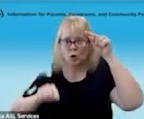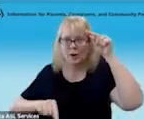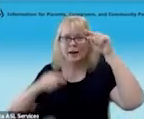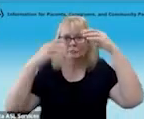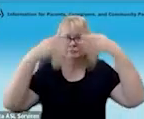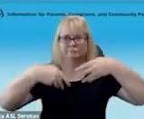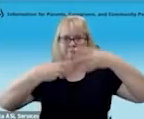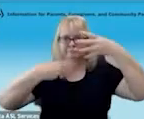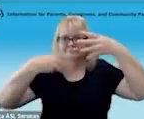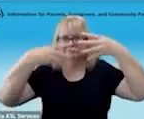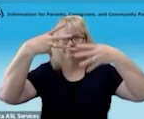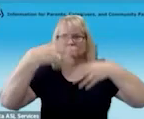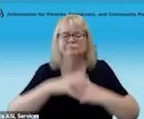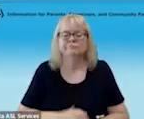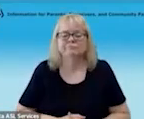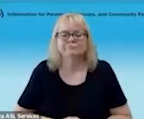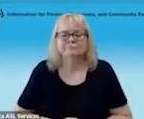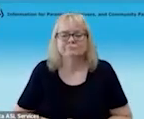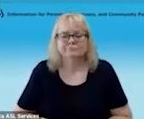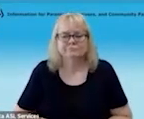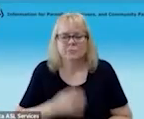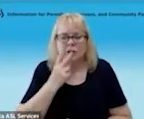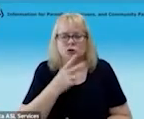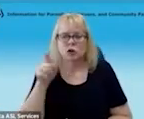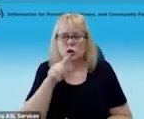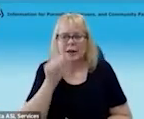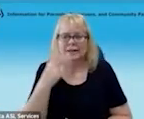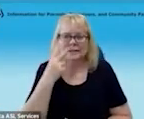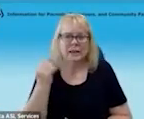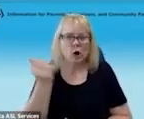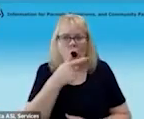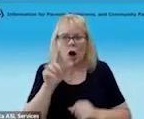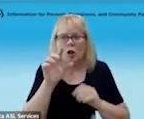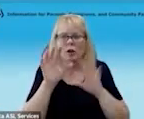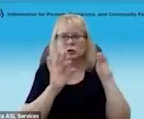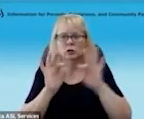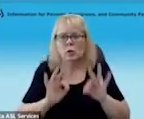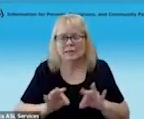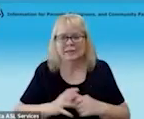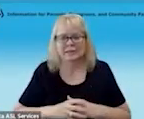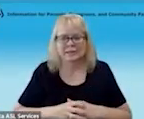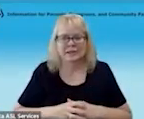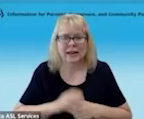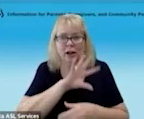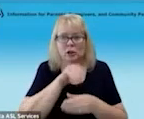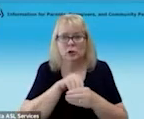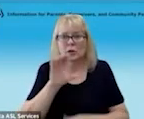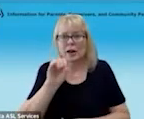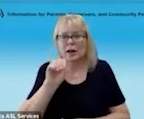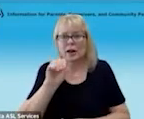Community organization, government entity, other ways, social media, email, don't forget to scroll down using the